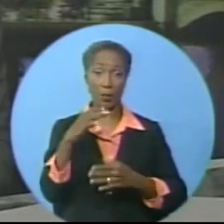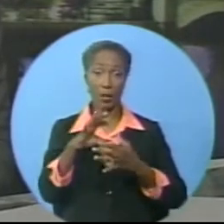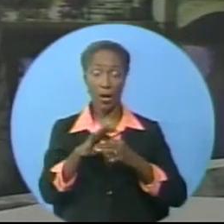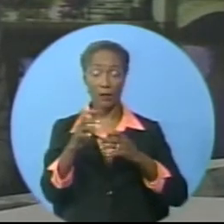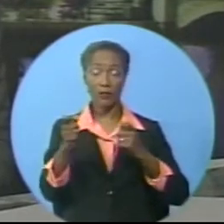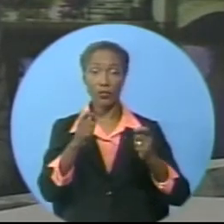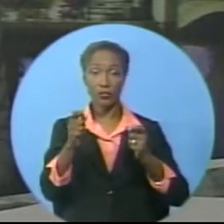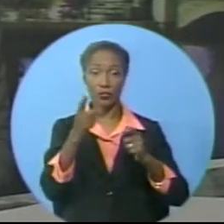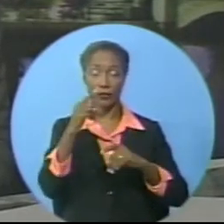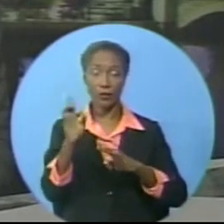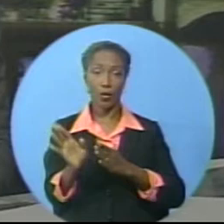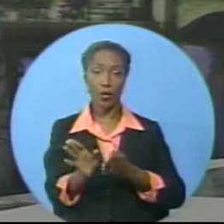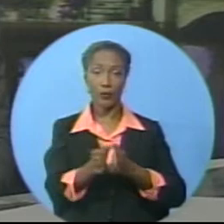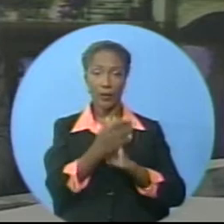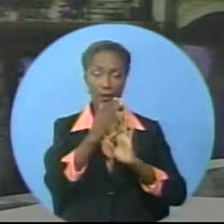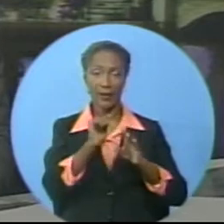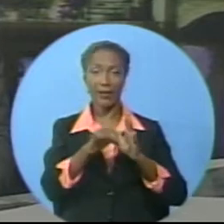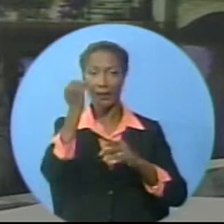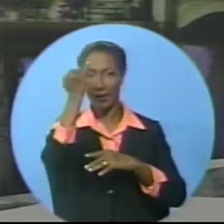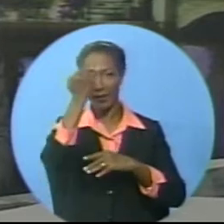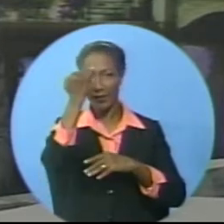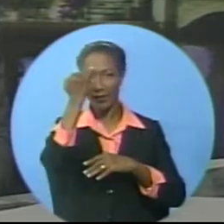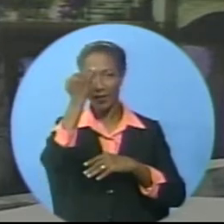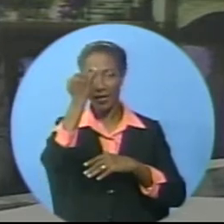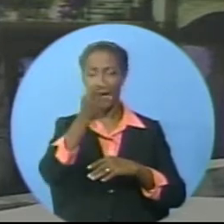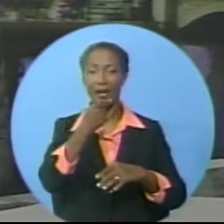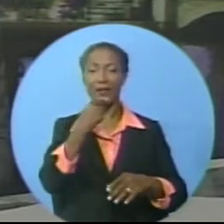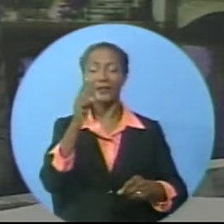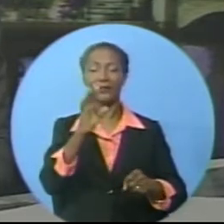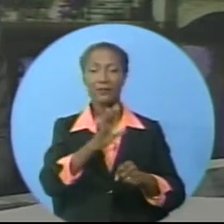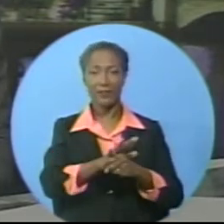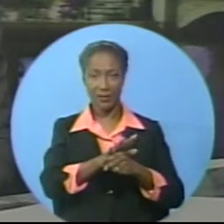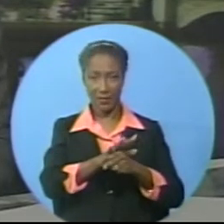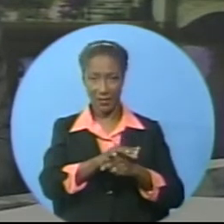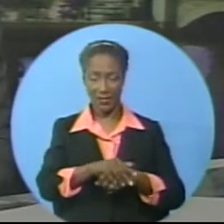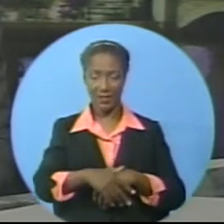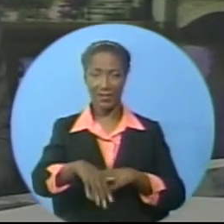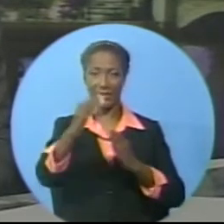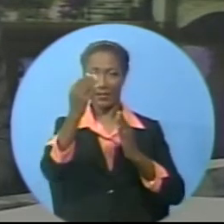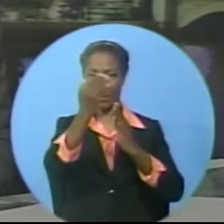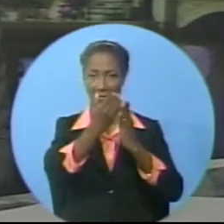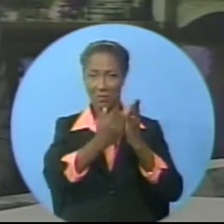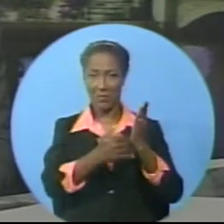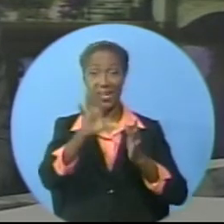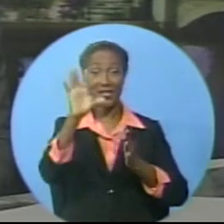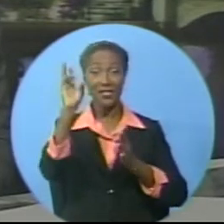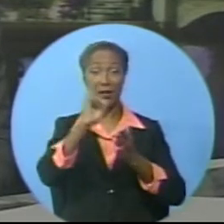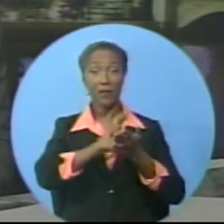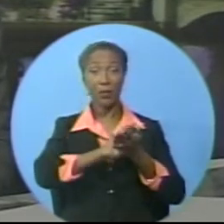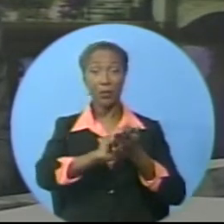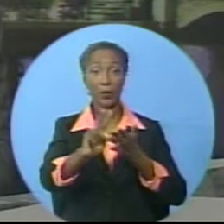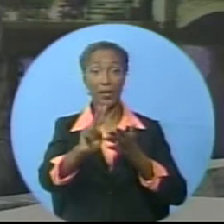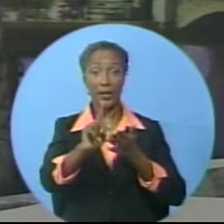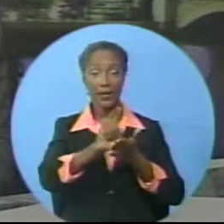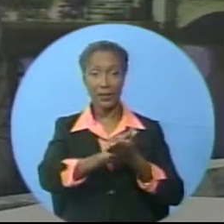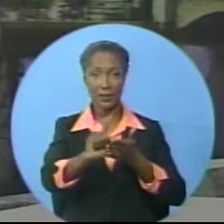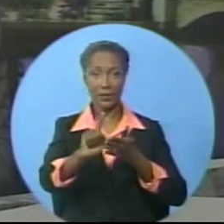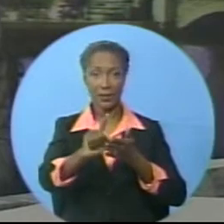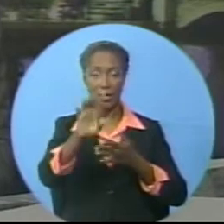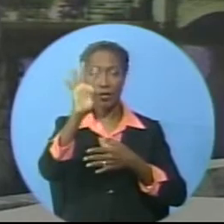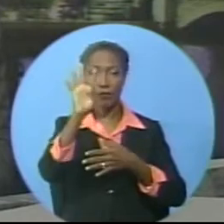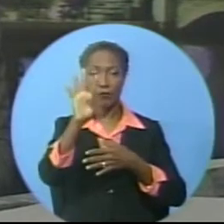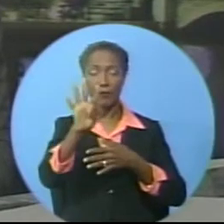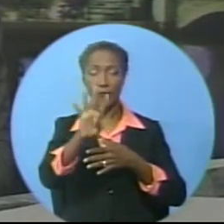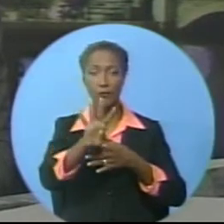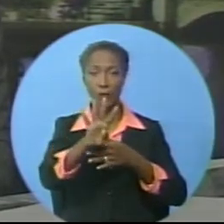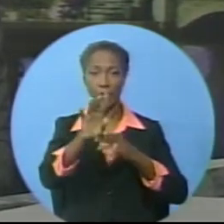confirmed the tour dates for India's visit to the region this coming summer. The 7-week tour will see a 4-match test series and 2